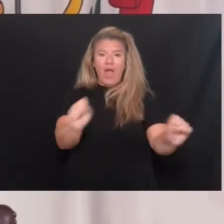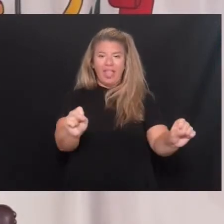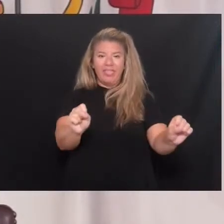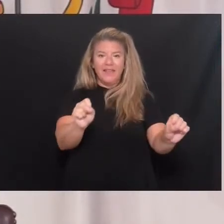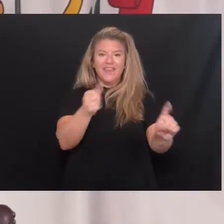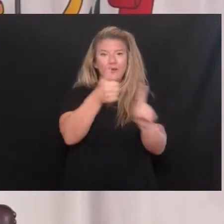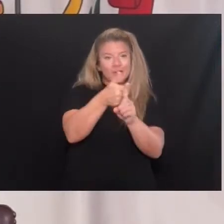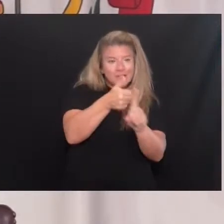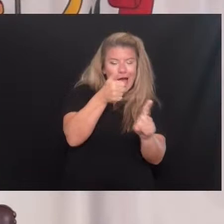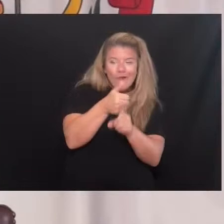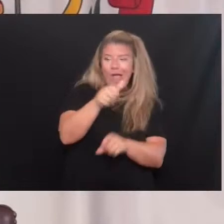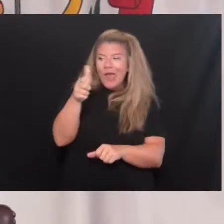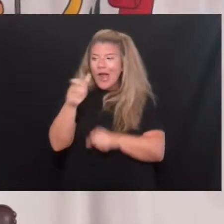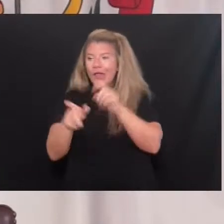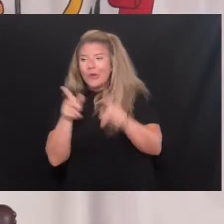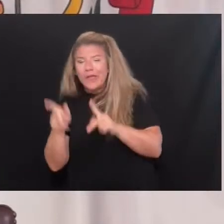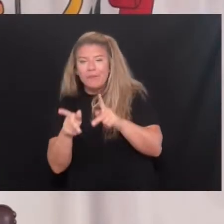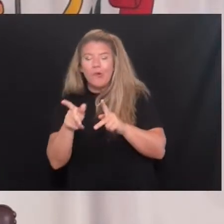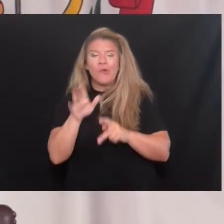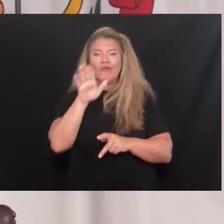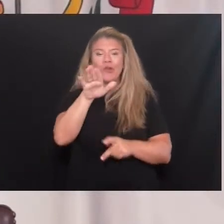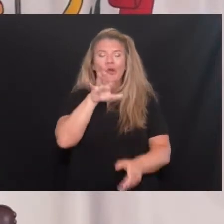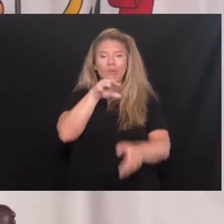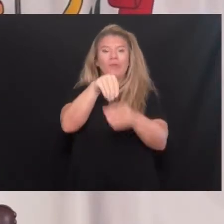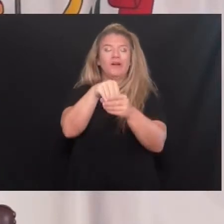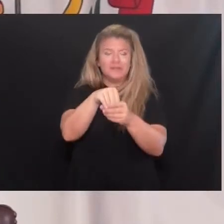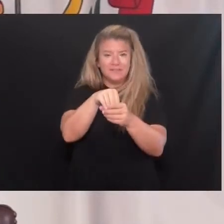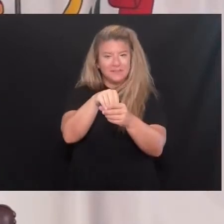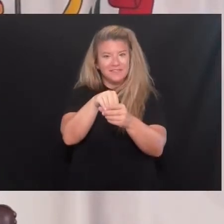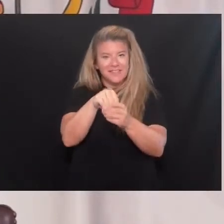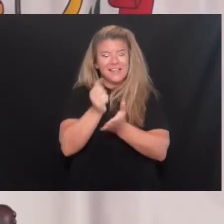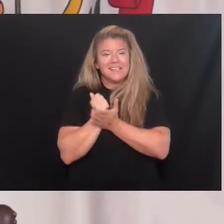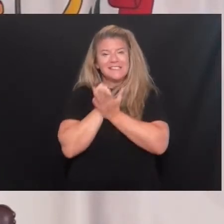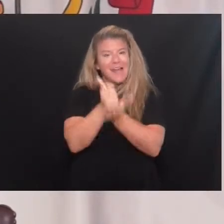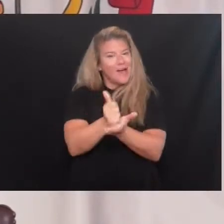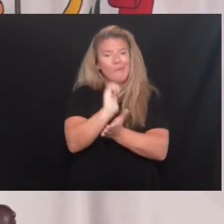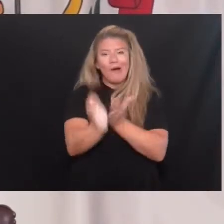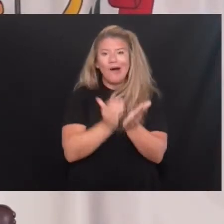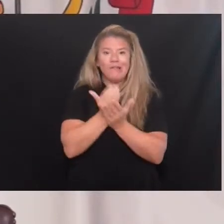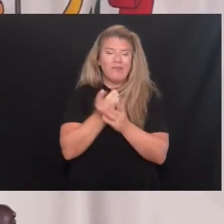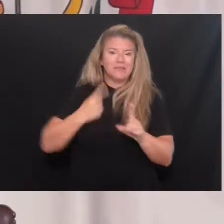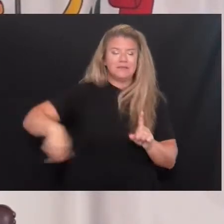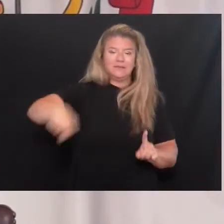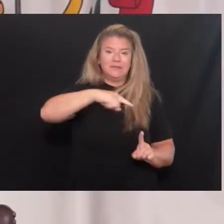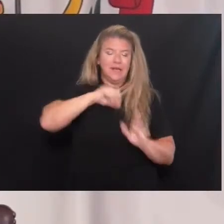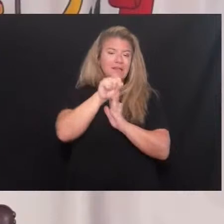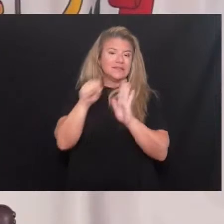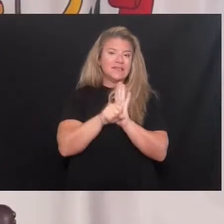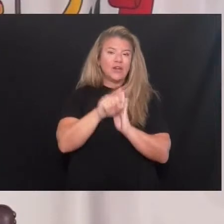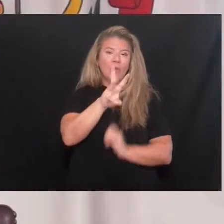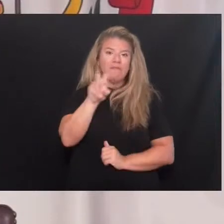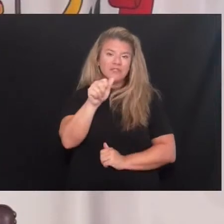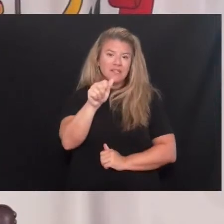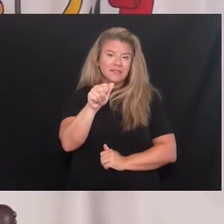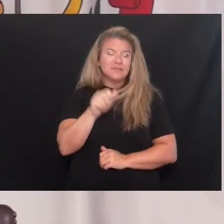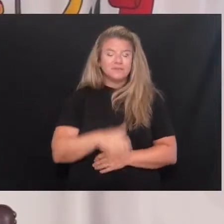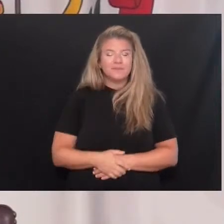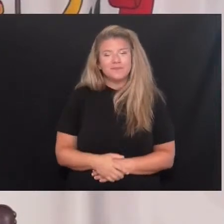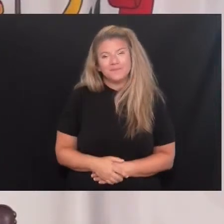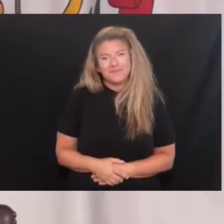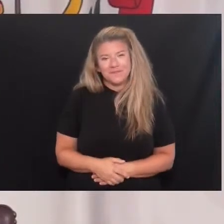others, and for your part to participate to help all of us in the state of West Virginia and in this